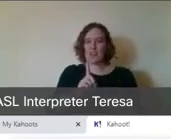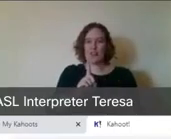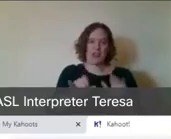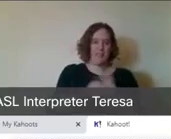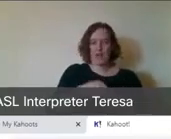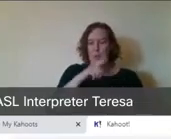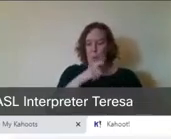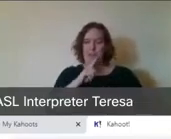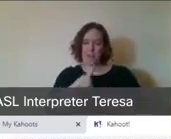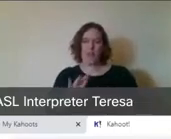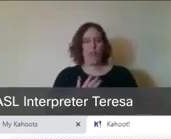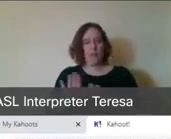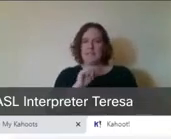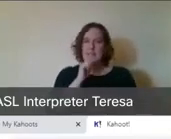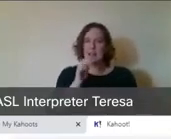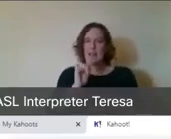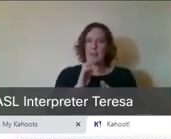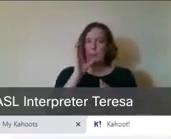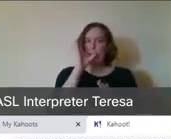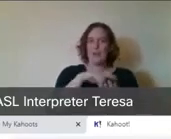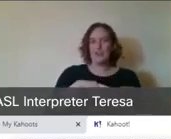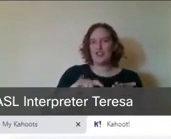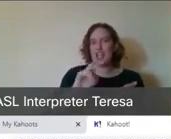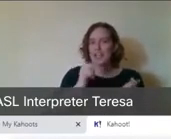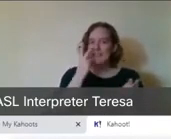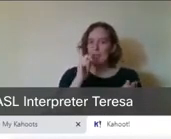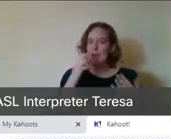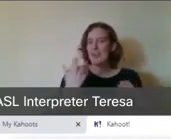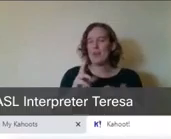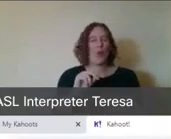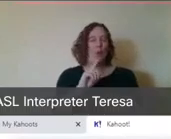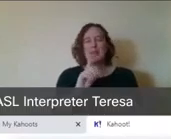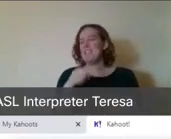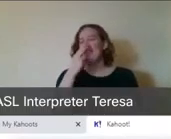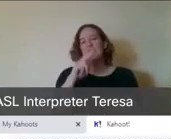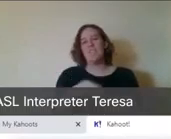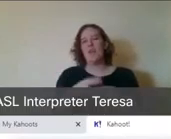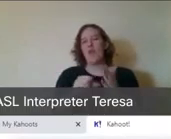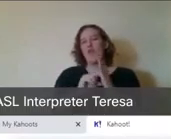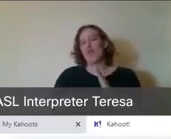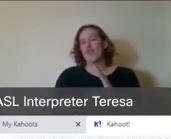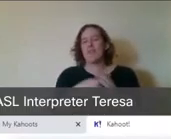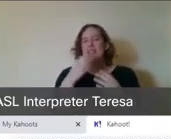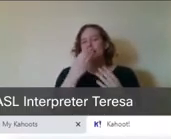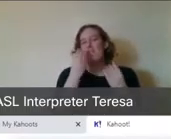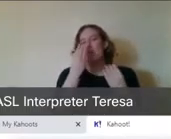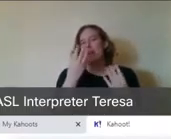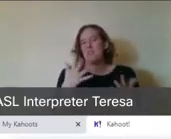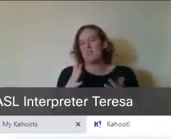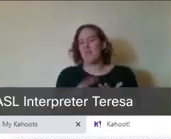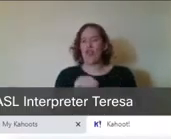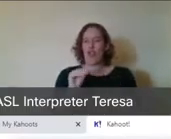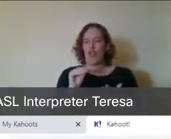of weird check-in to see who's here. This really is just a fun way to reinforce all the information that we've just kind of learned. And I don't know about you,